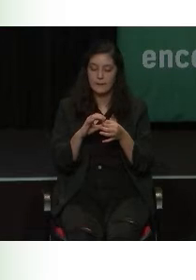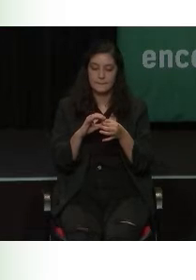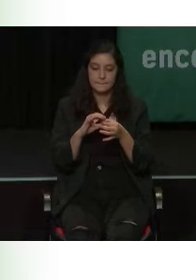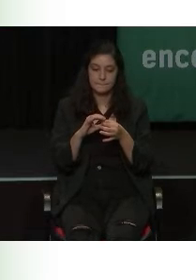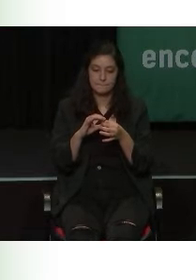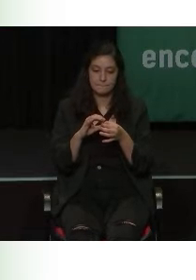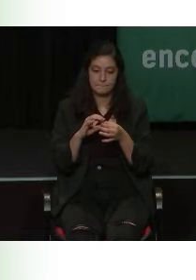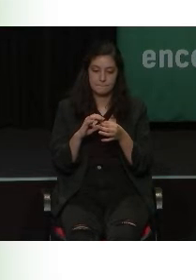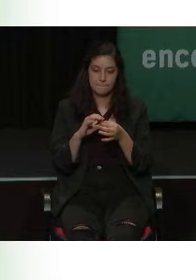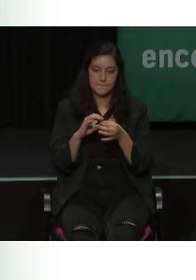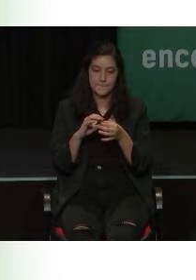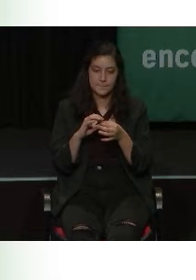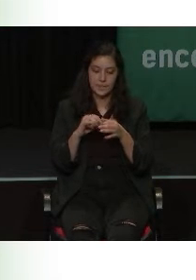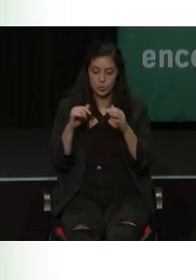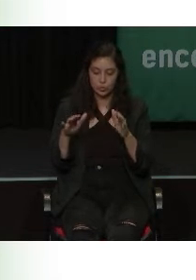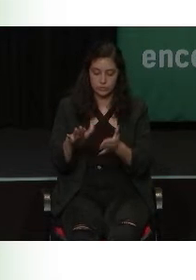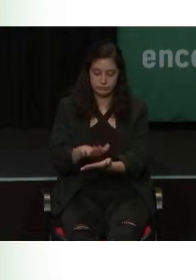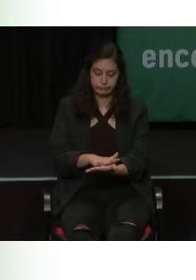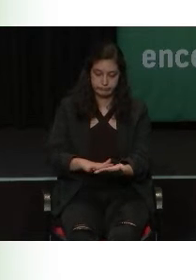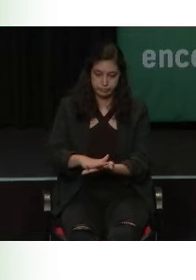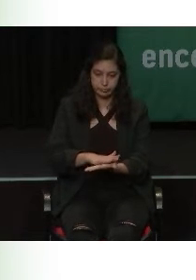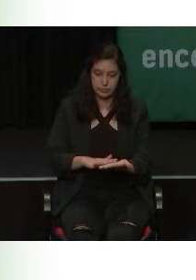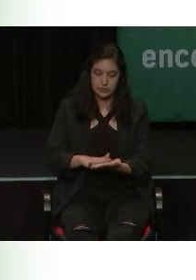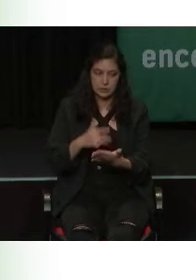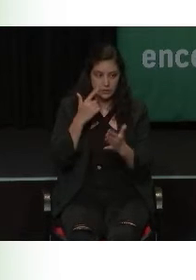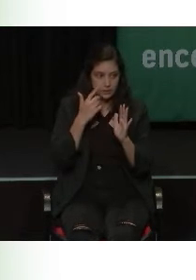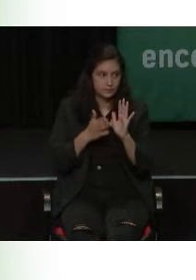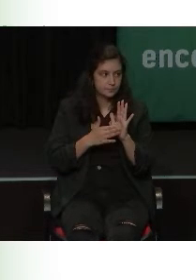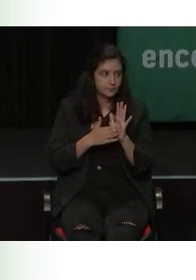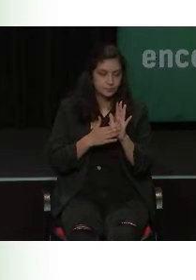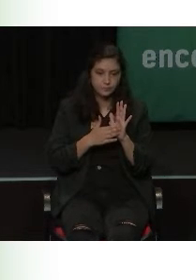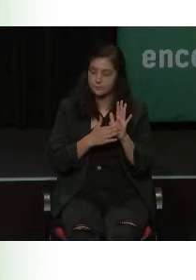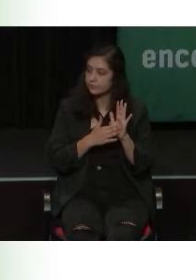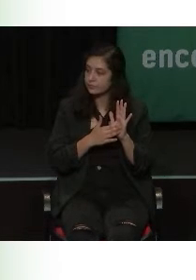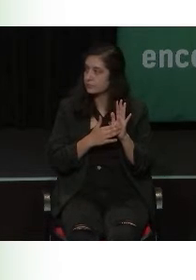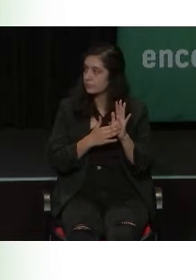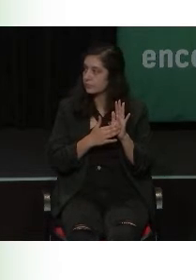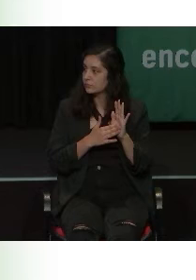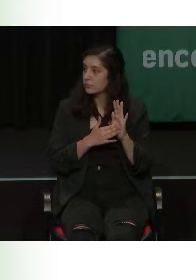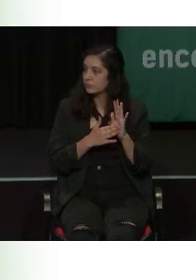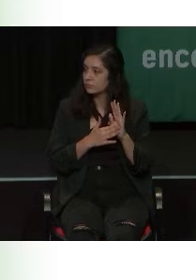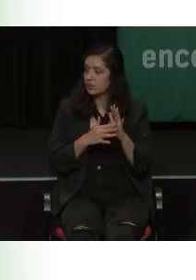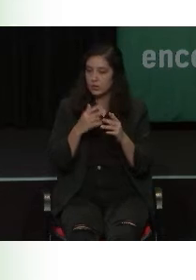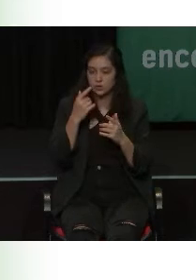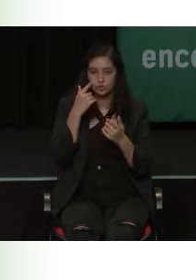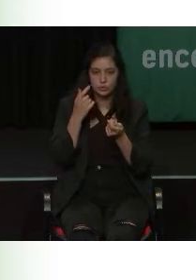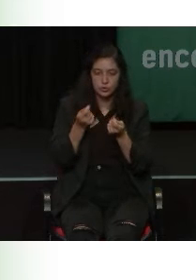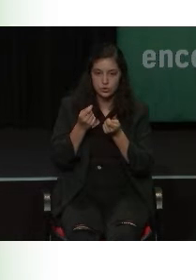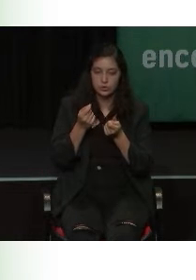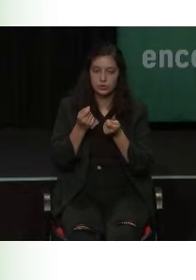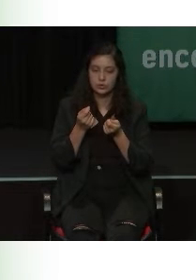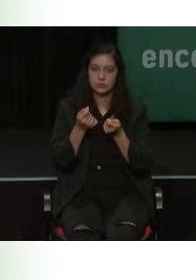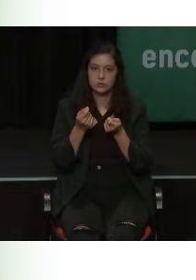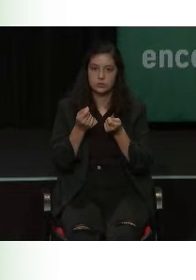Here the bottom scheme illustrates that with these strategies already